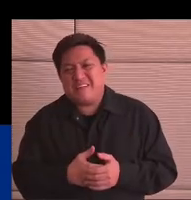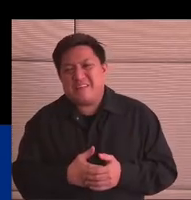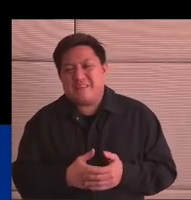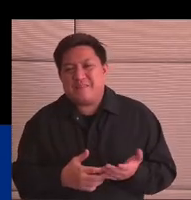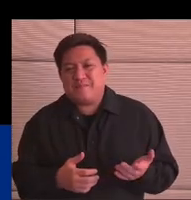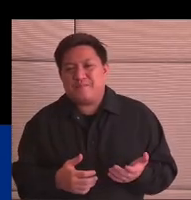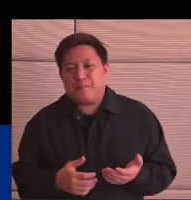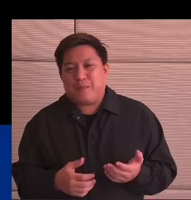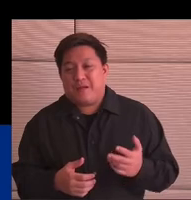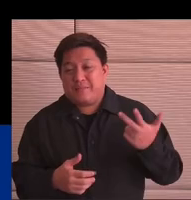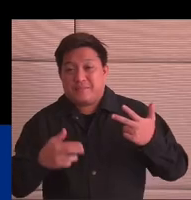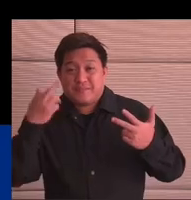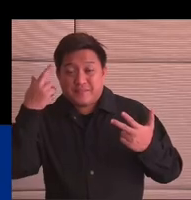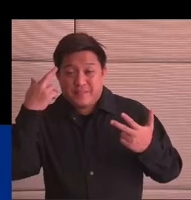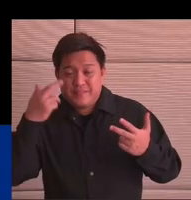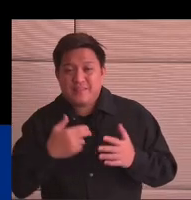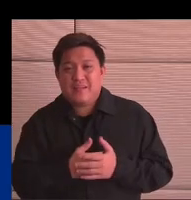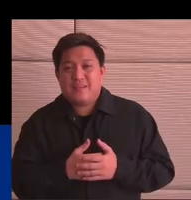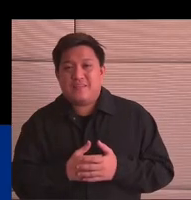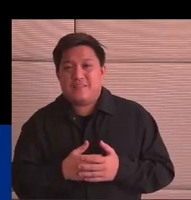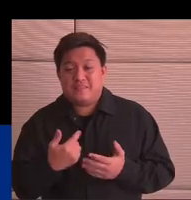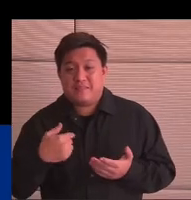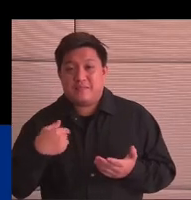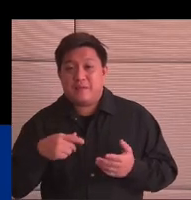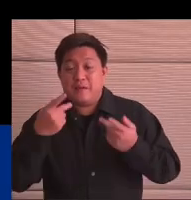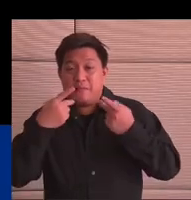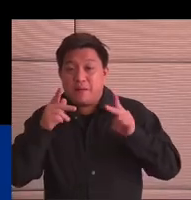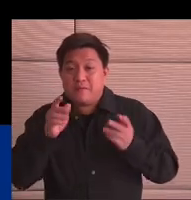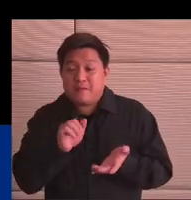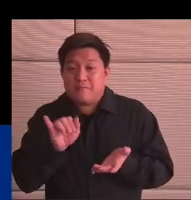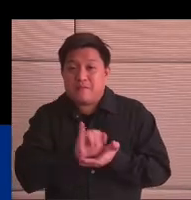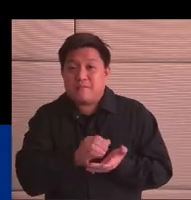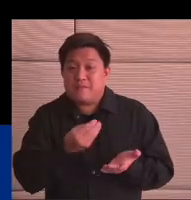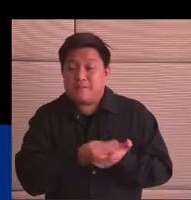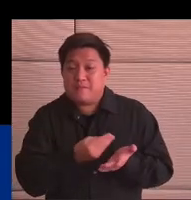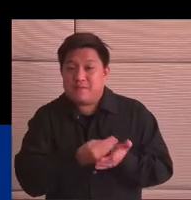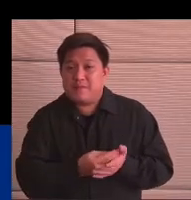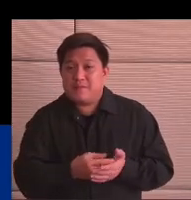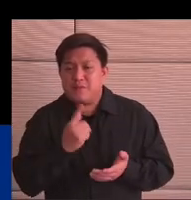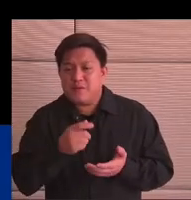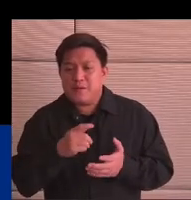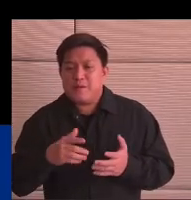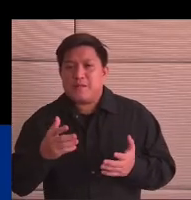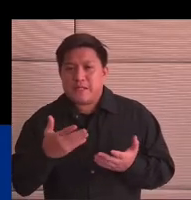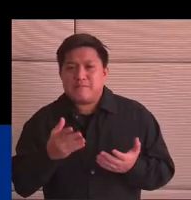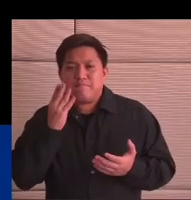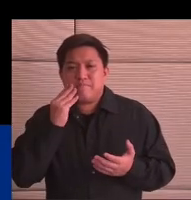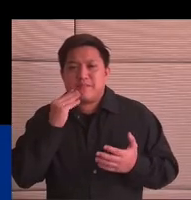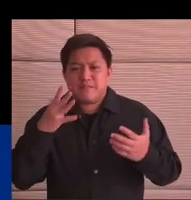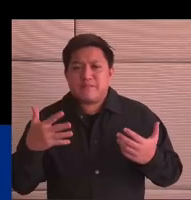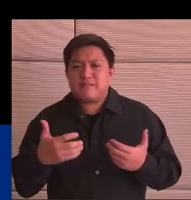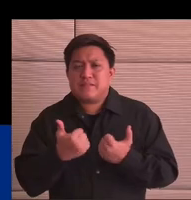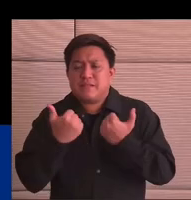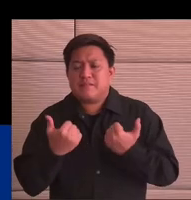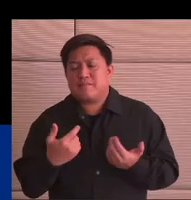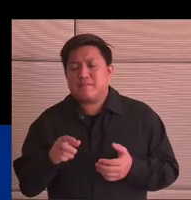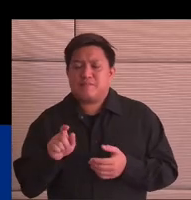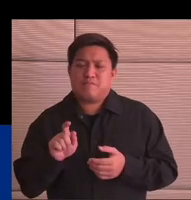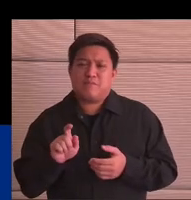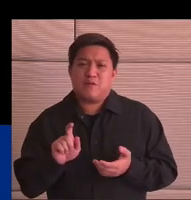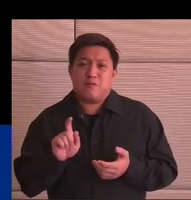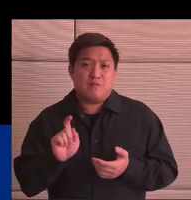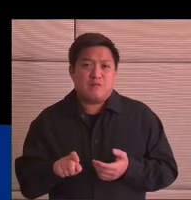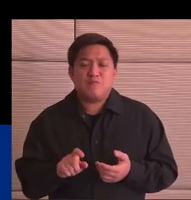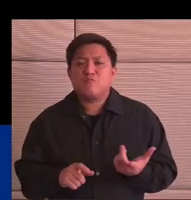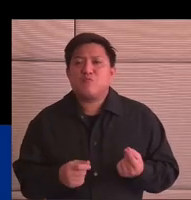third reason, the large leakages in our public investment funds. And again, this is the challenge that we continue to face. Now, what do we need to do? Well, I